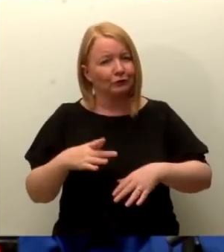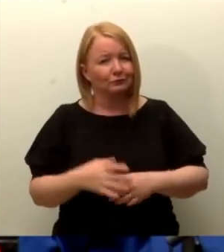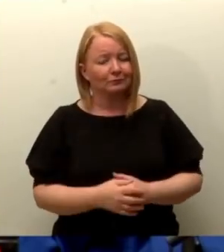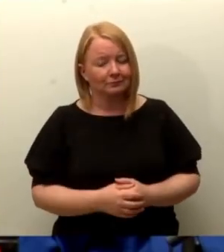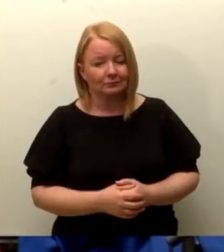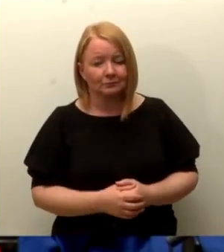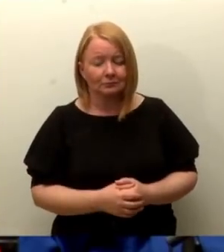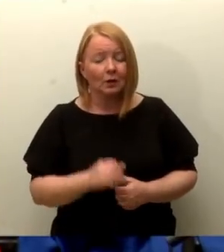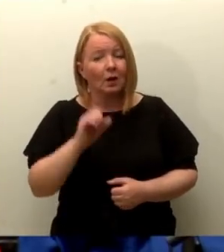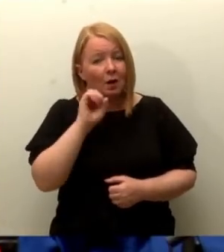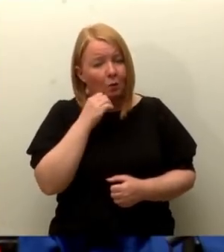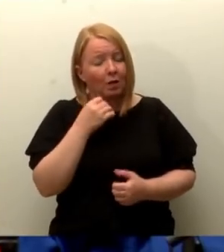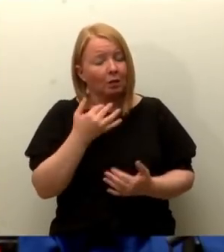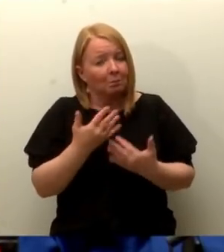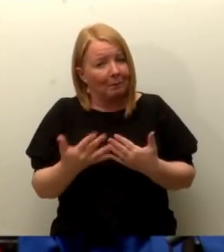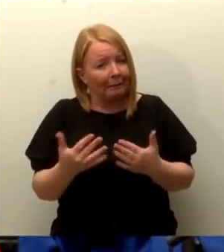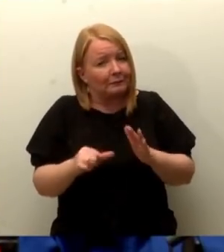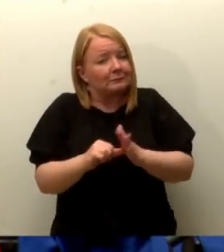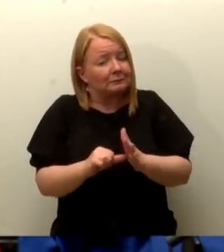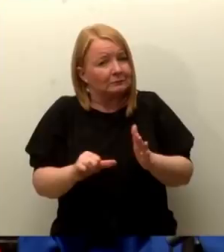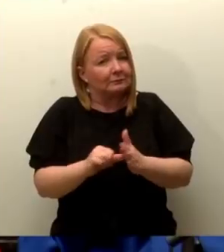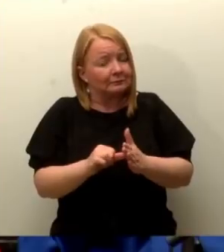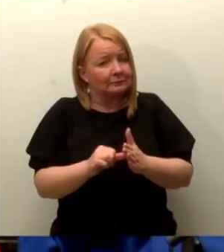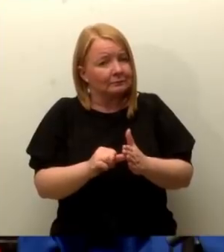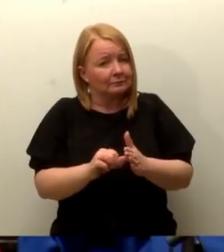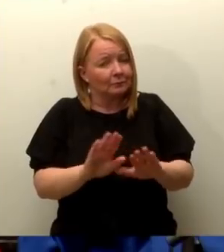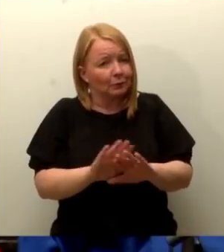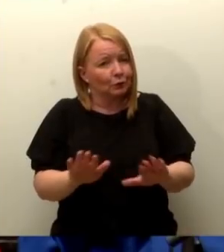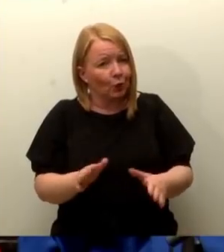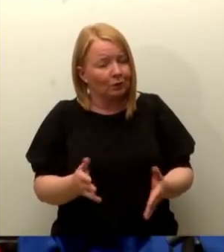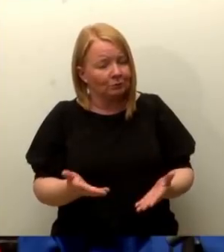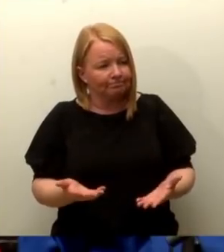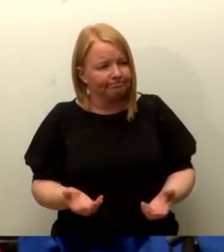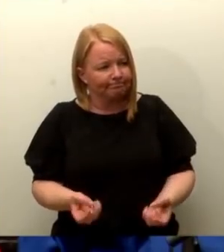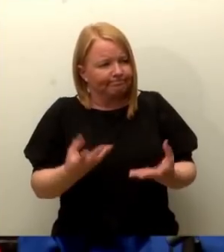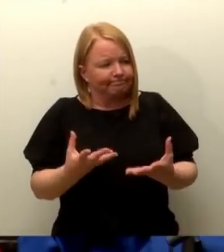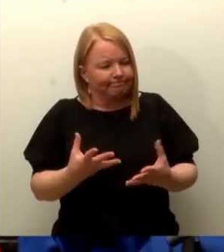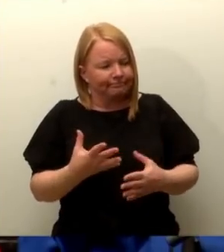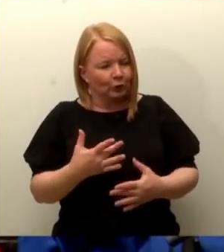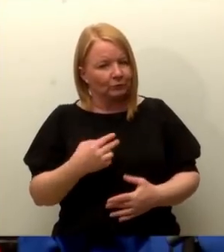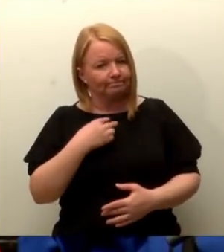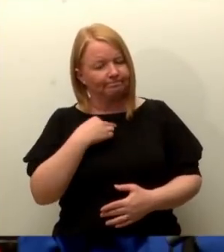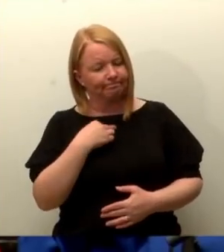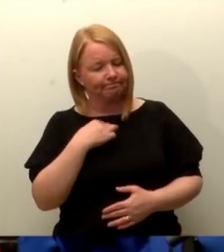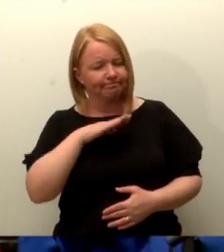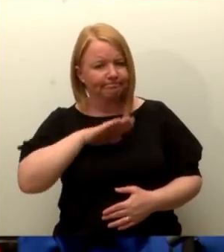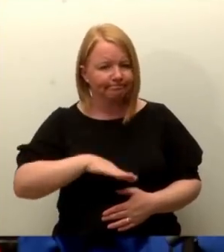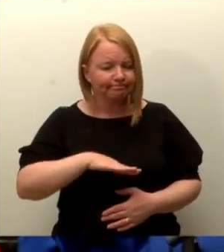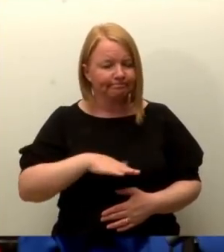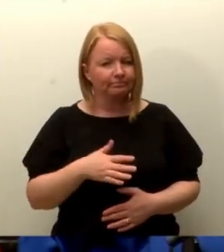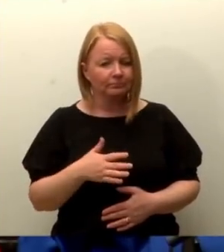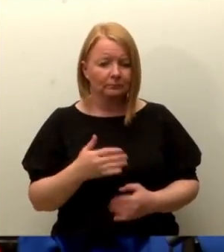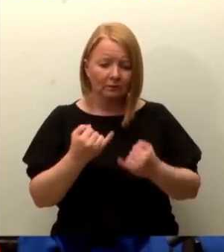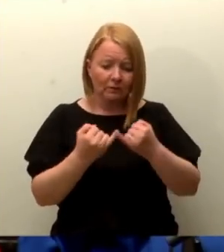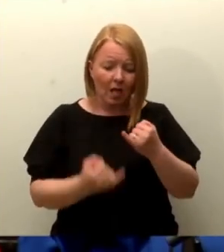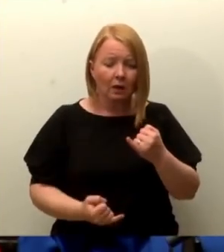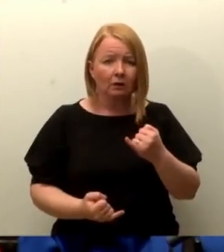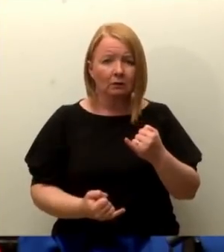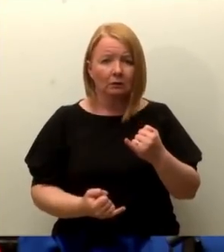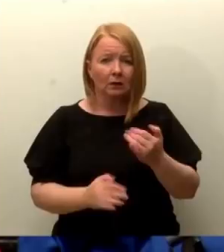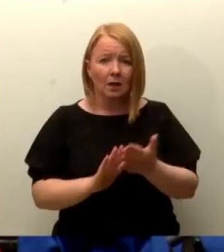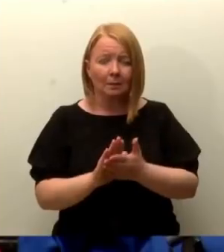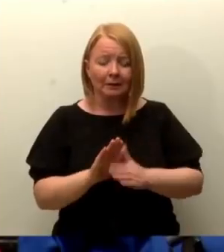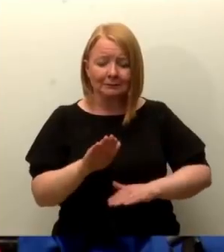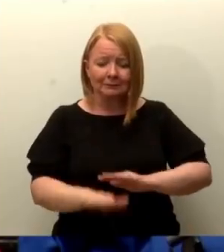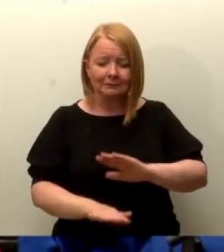There will be many hardships in your life, but don't let that put you down. Failures are the stepping stones to